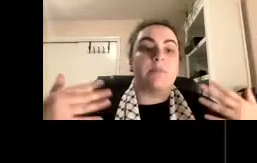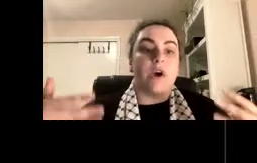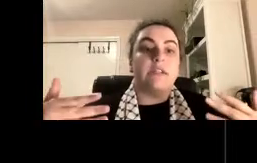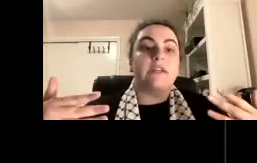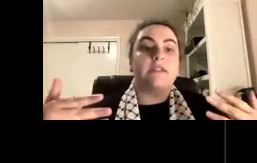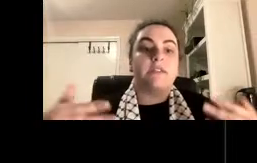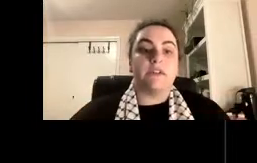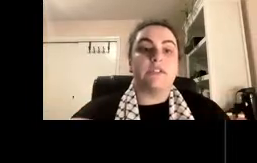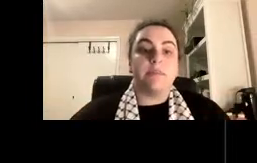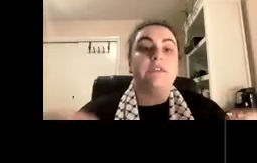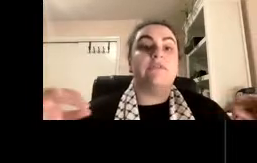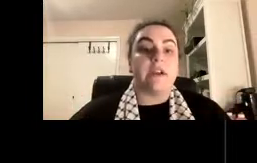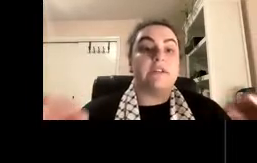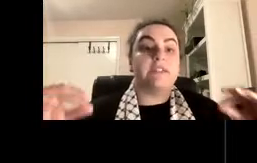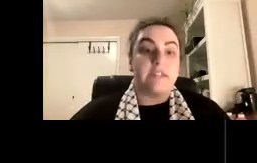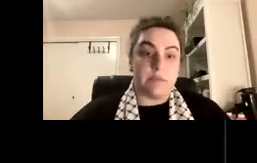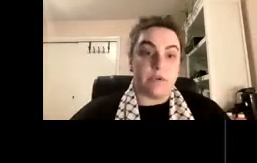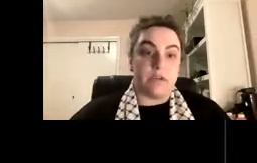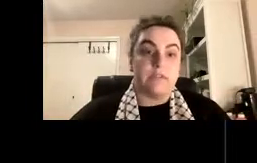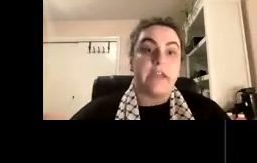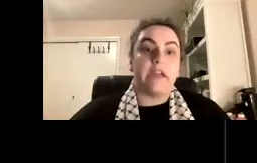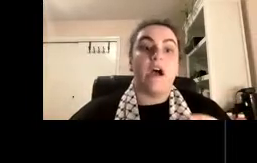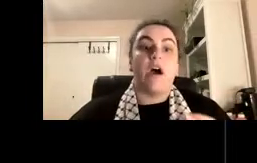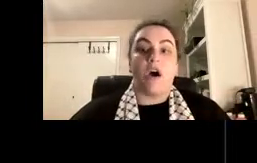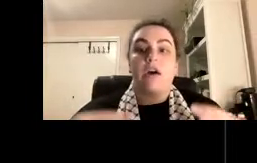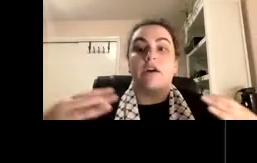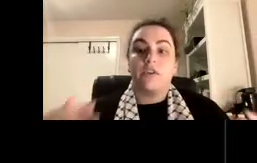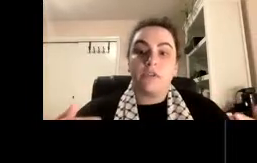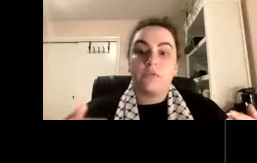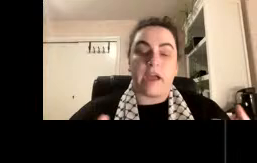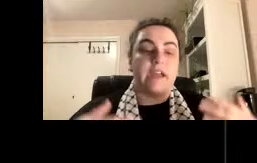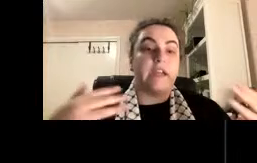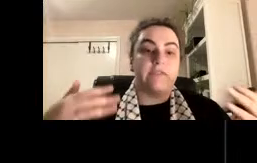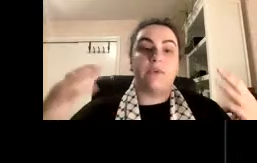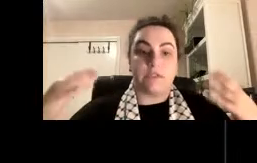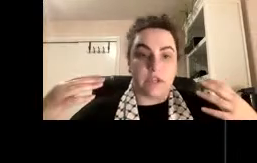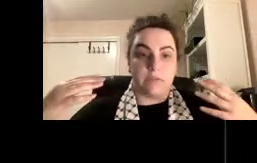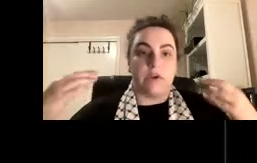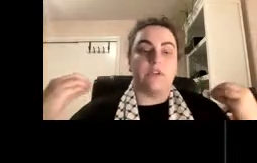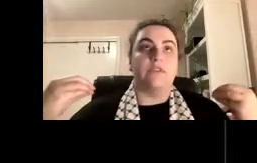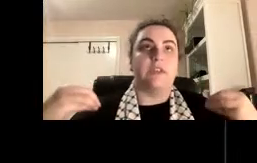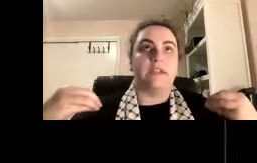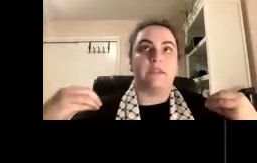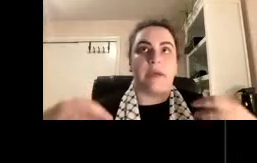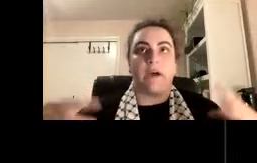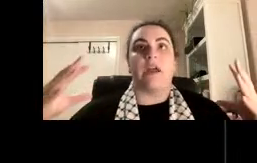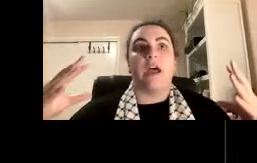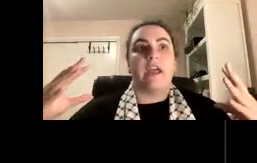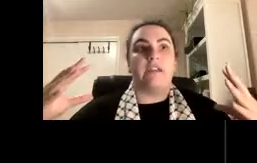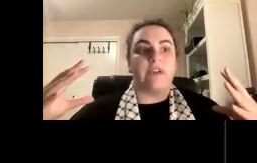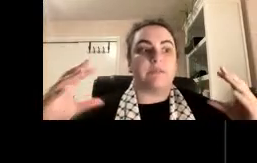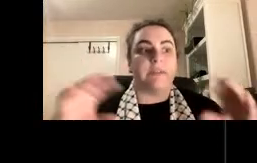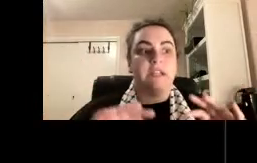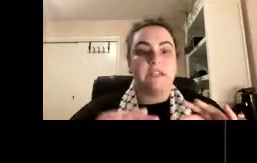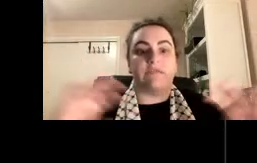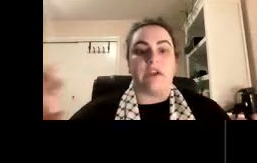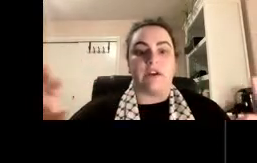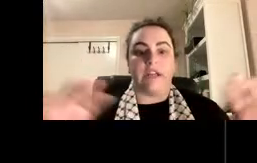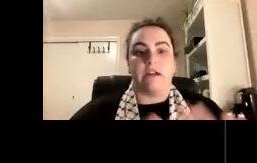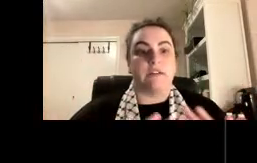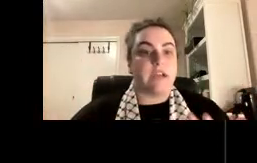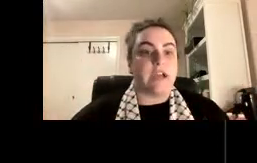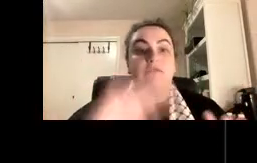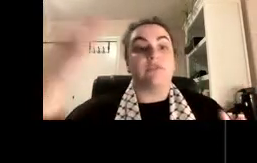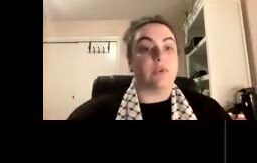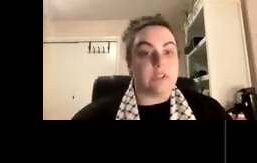are broadly considered to be very stable. They are a good way if you are someone who thinks about investment in this